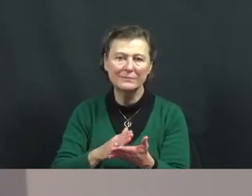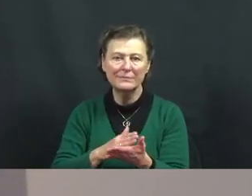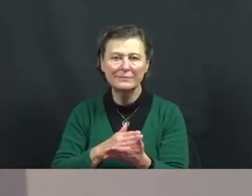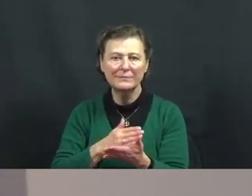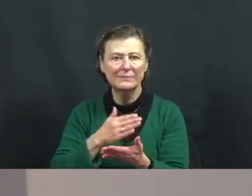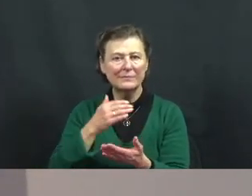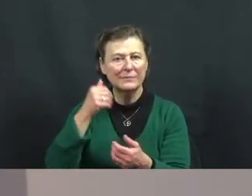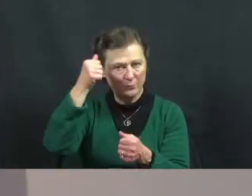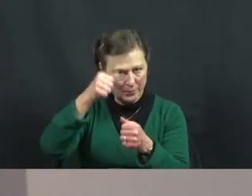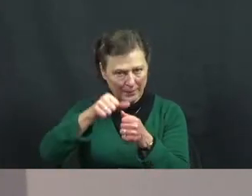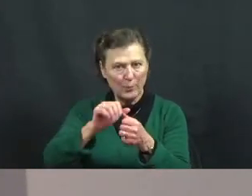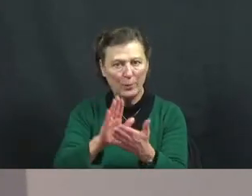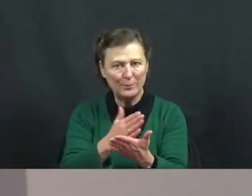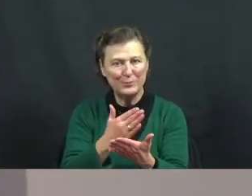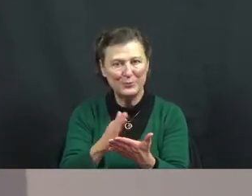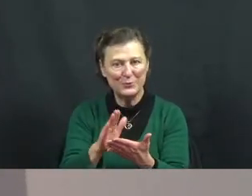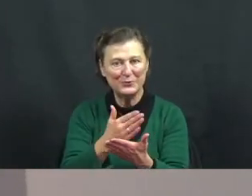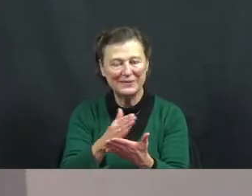Remember the music